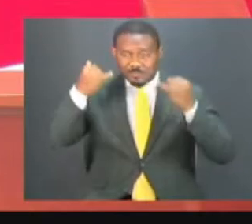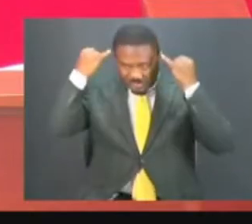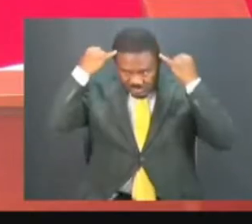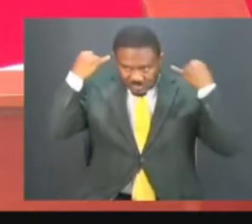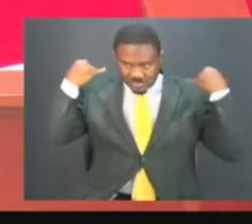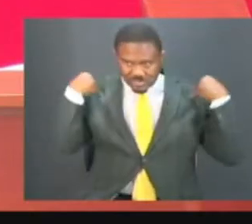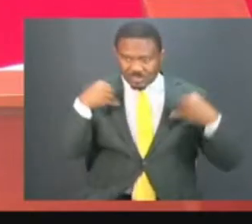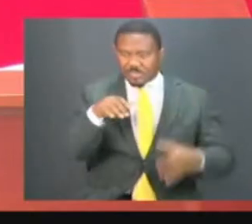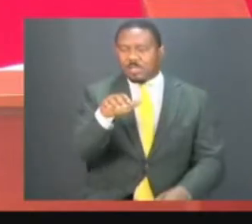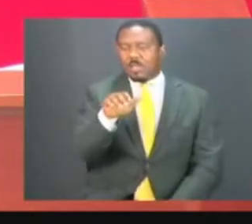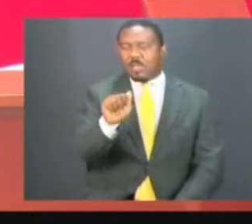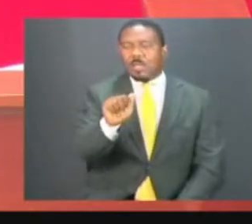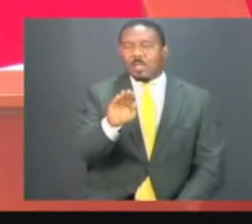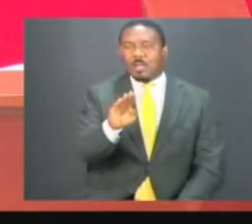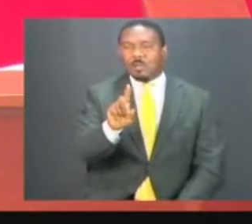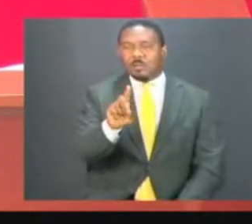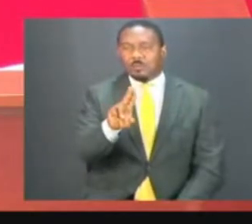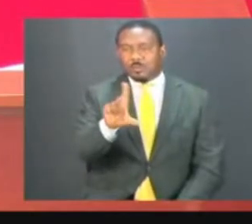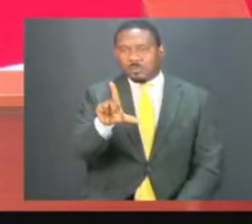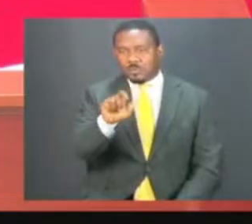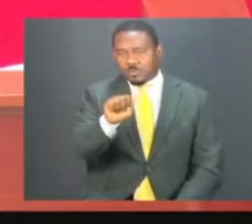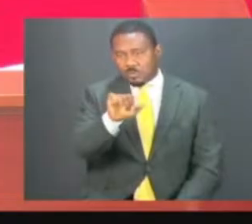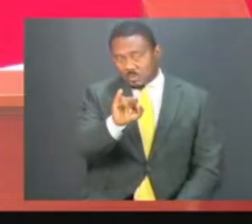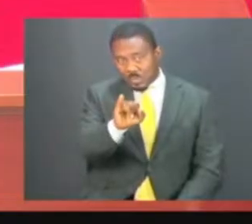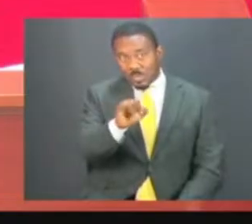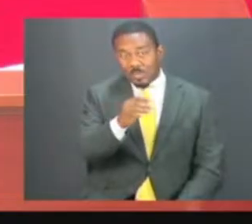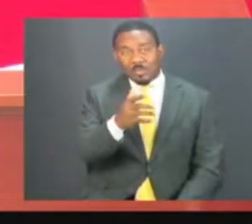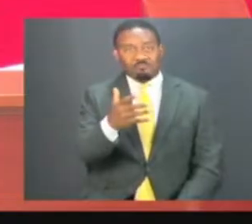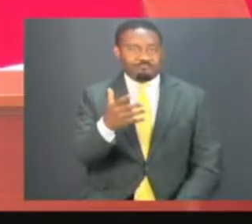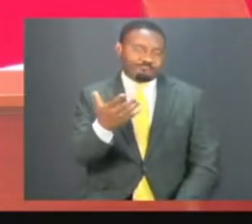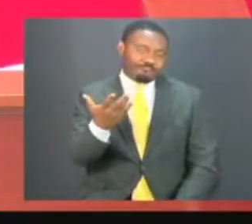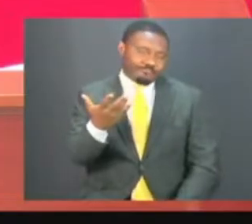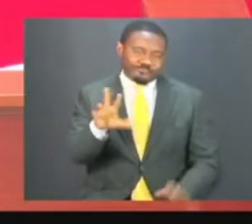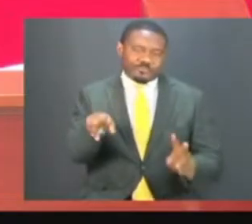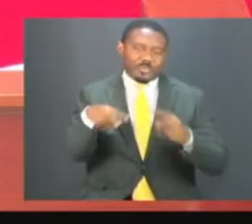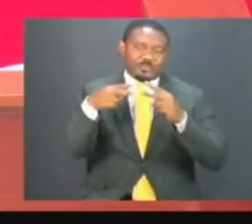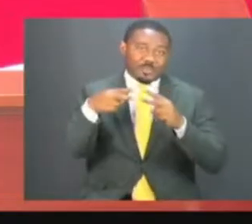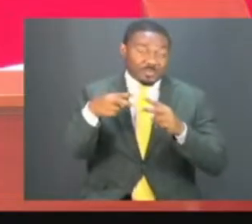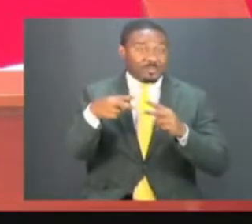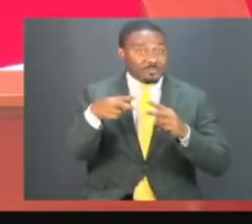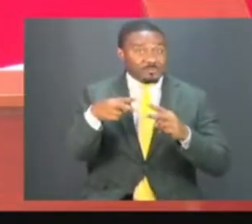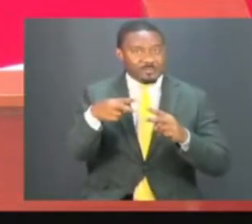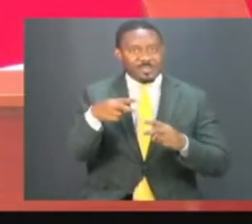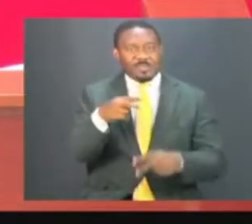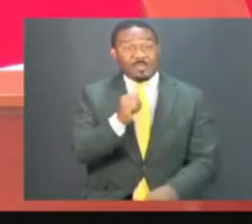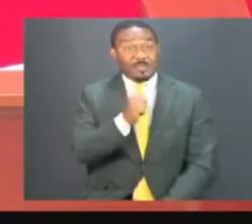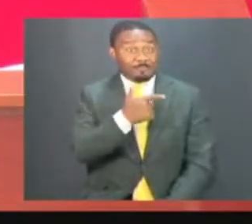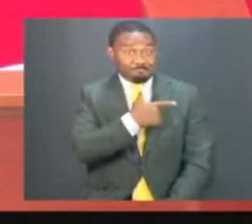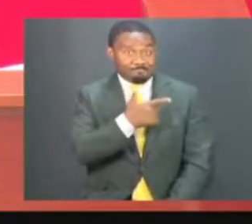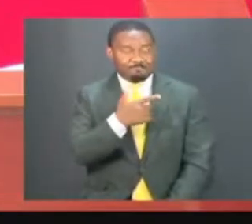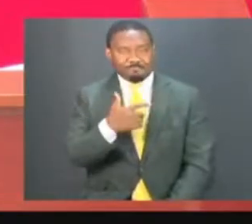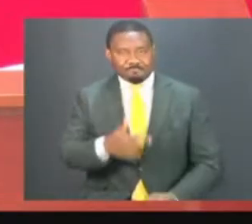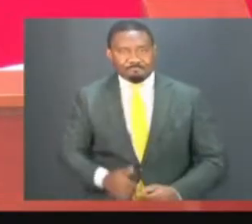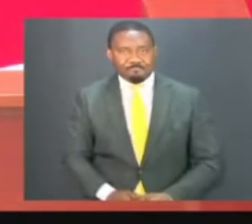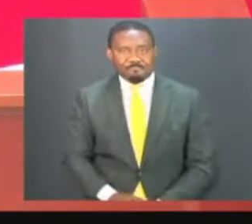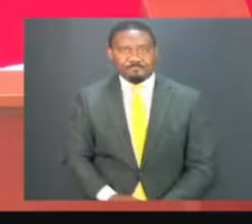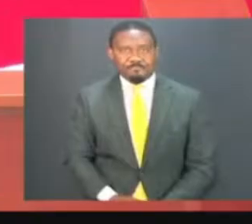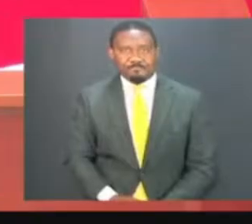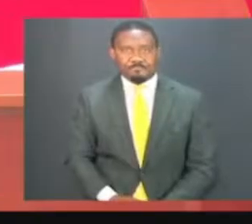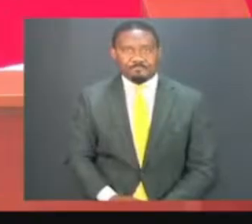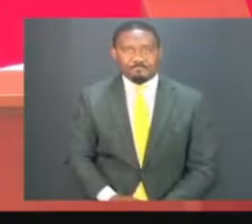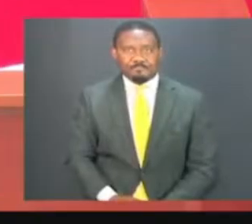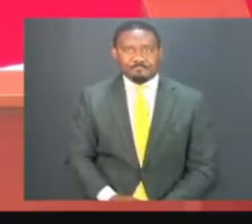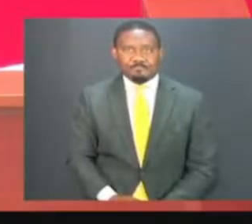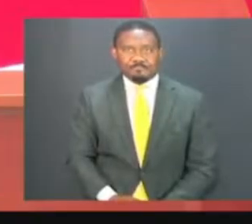Abulai versus the Attorney General. All that the